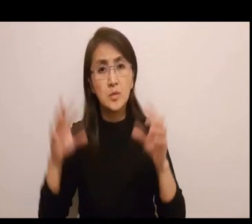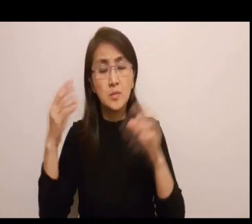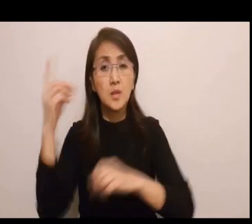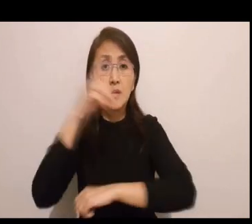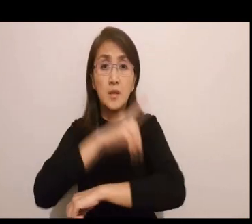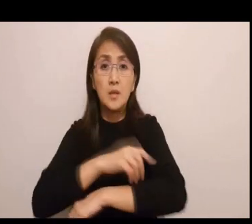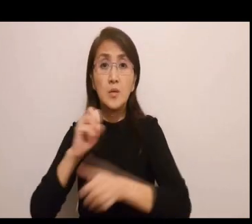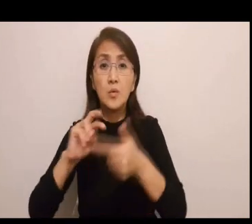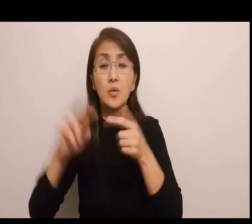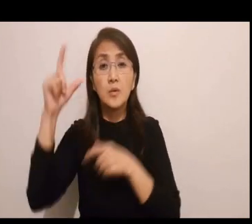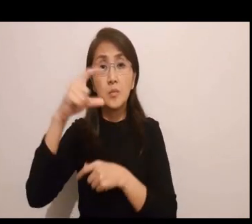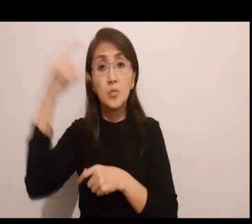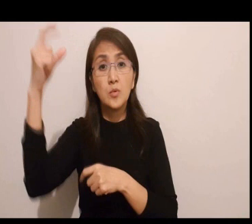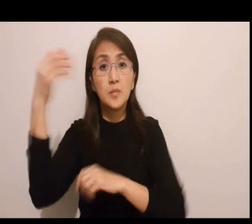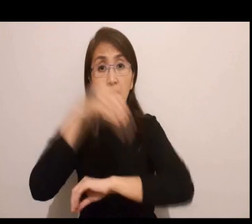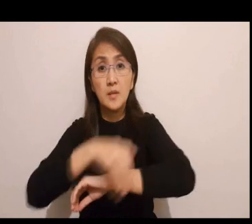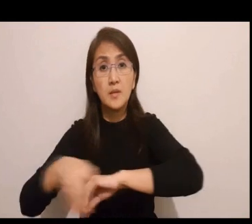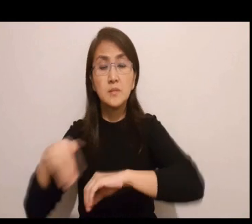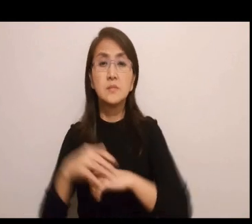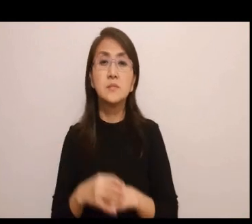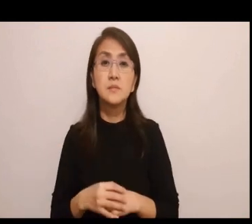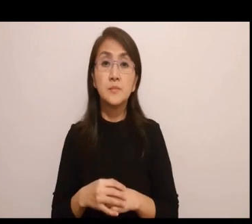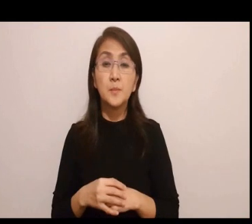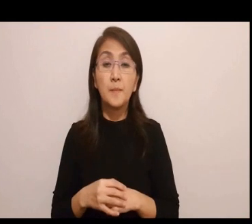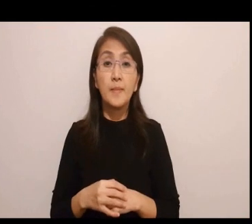harm you by day, nor the moon by night.